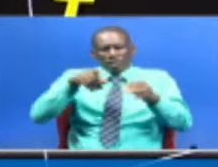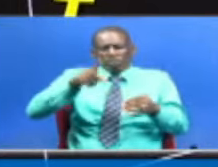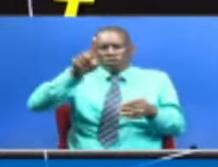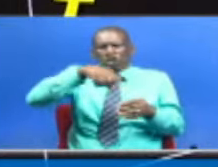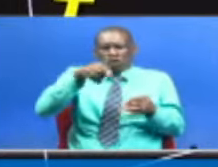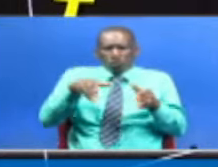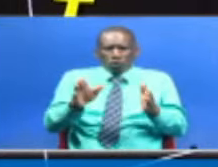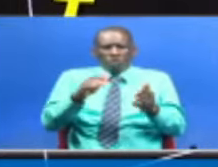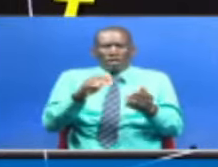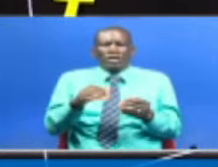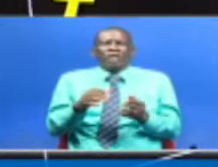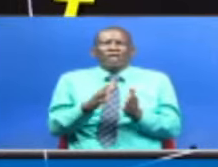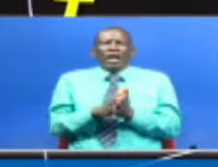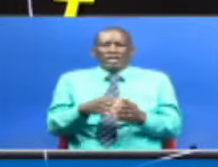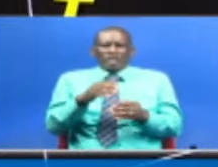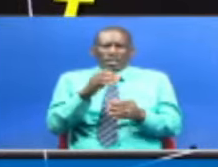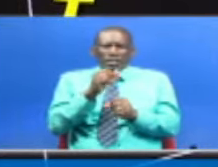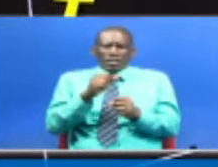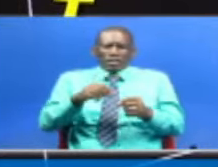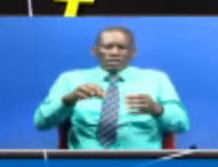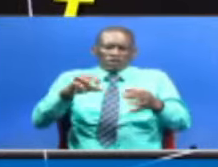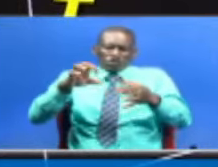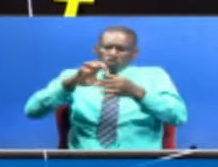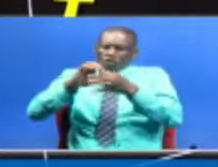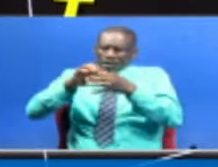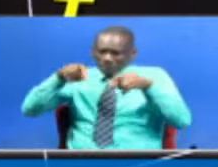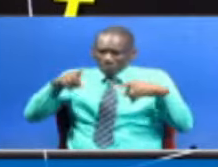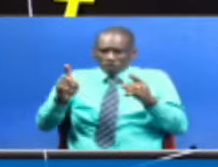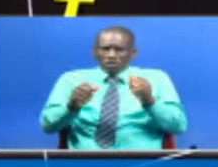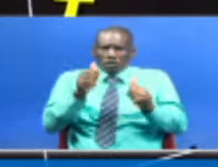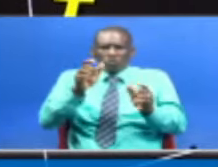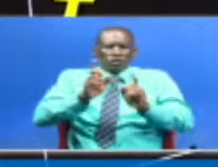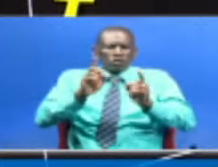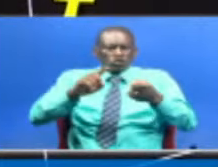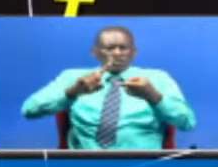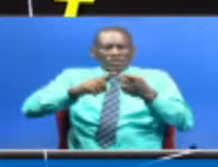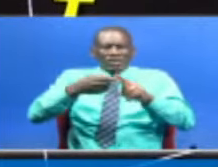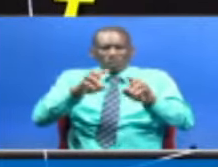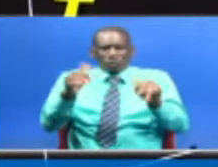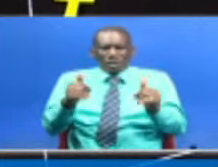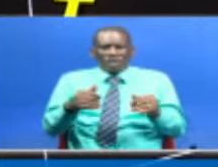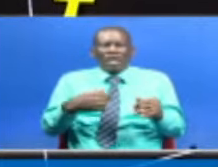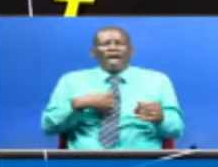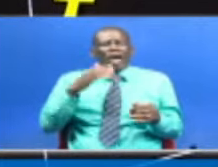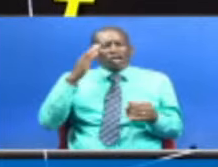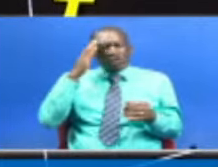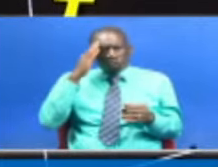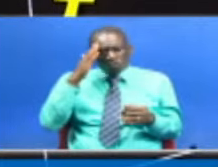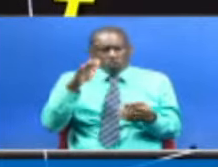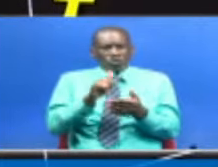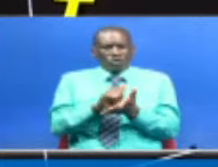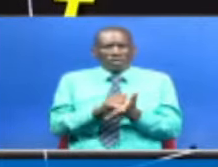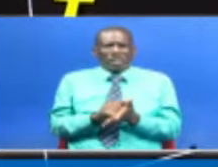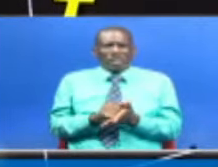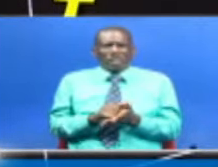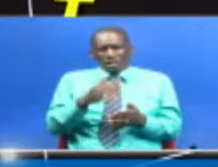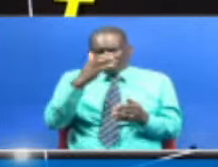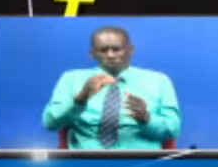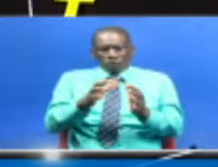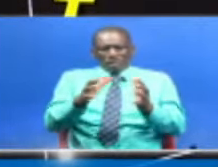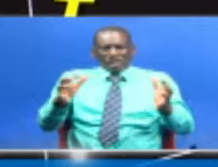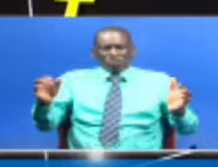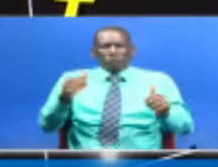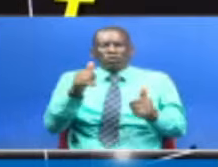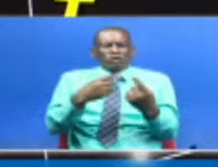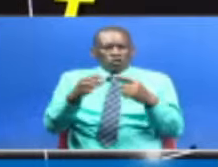and they undertake installations which are not as per standard. But I also do know that due to the expansion that I actually